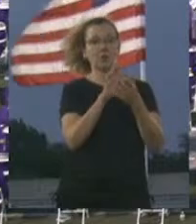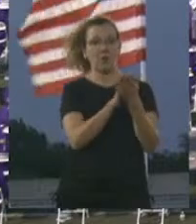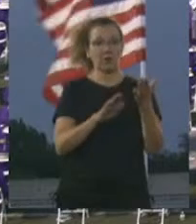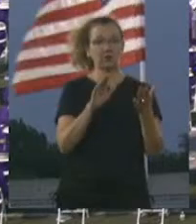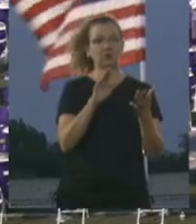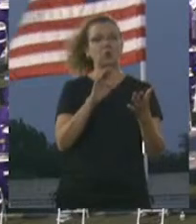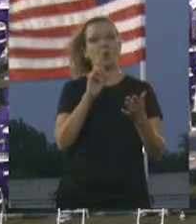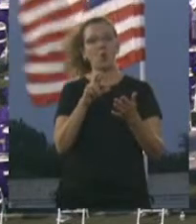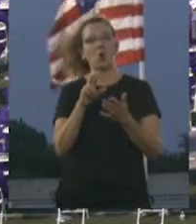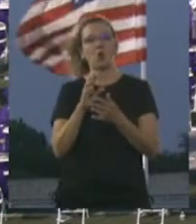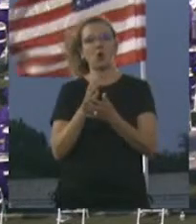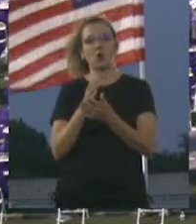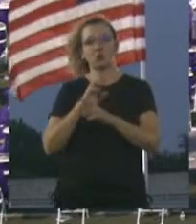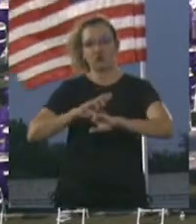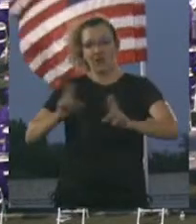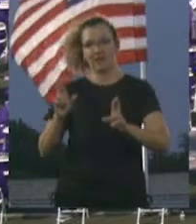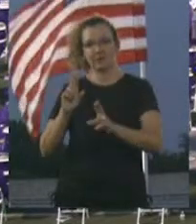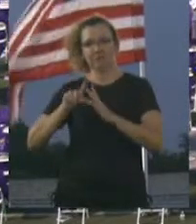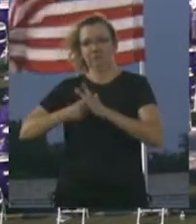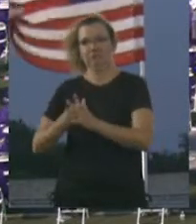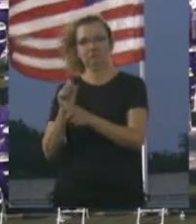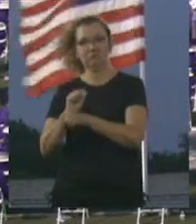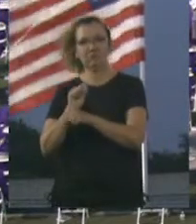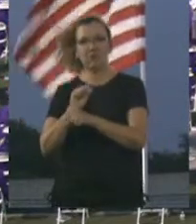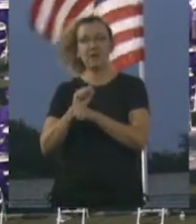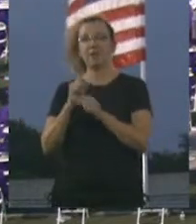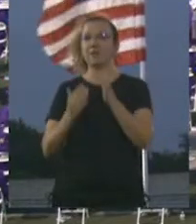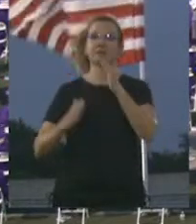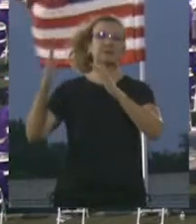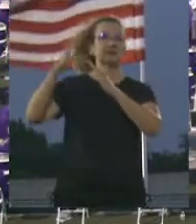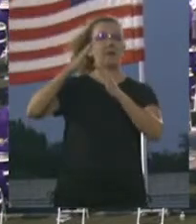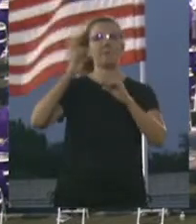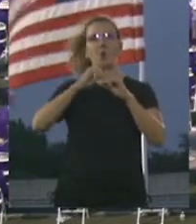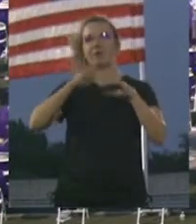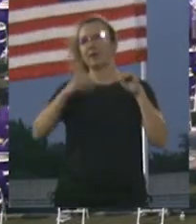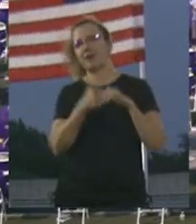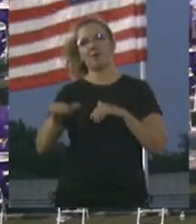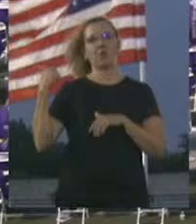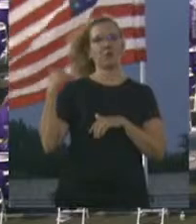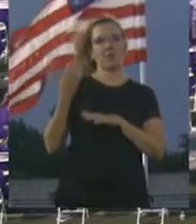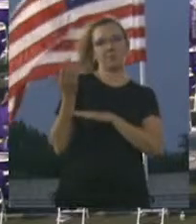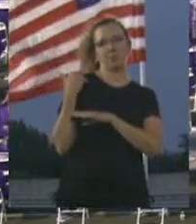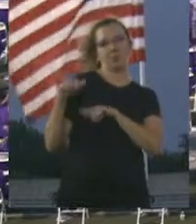the highest of any previous graduating class.